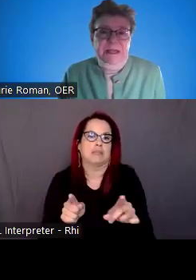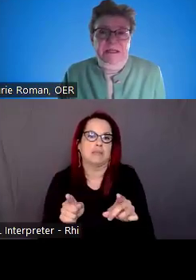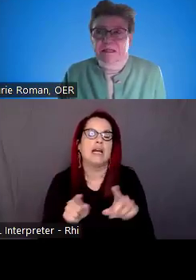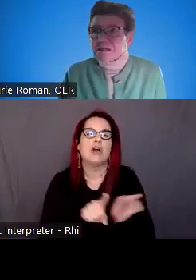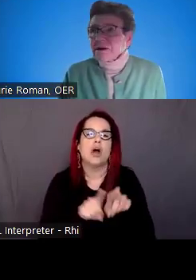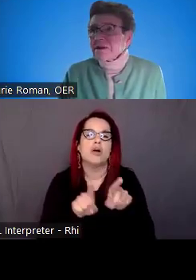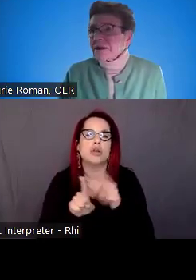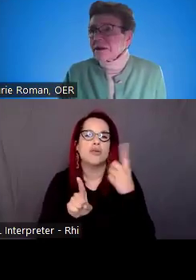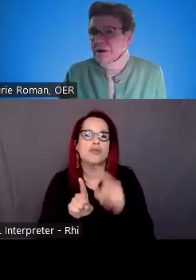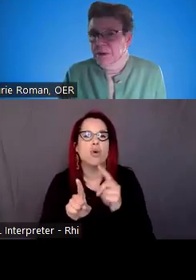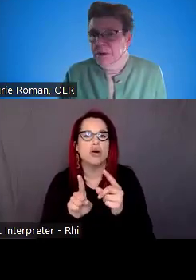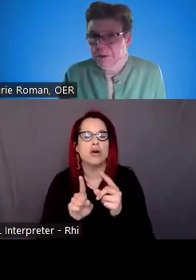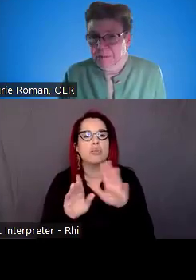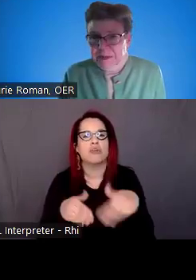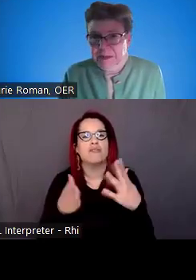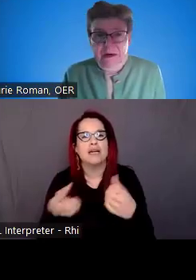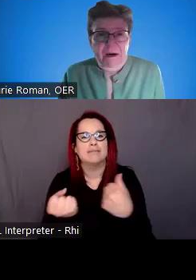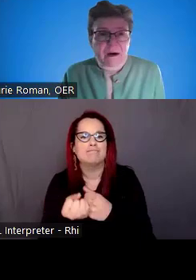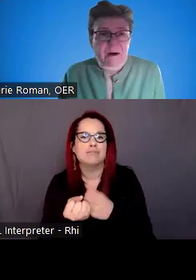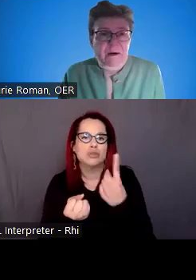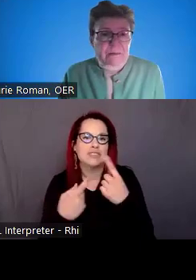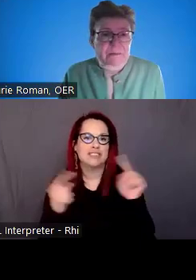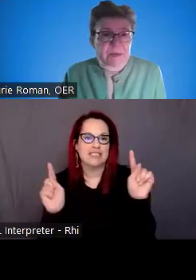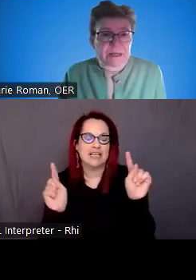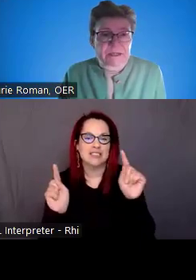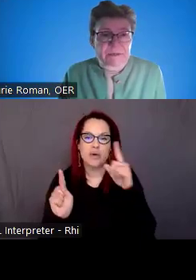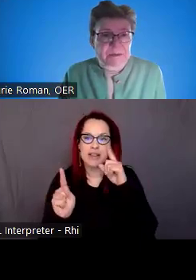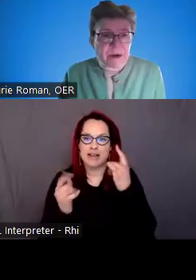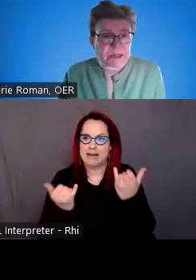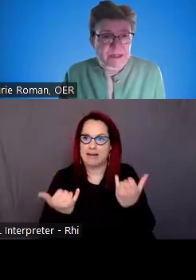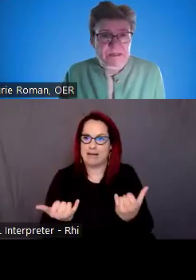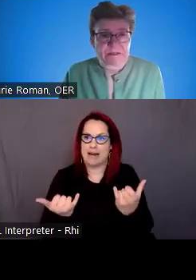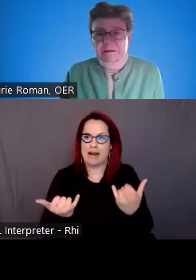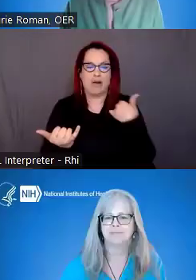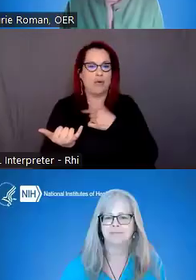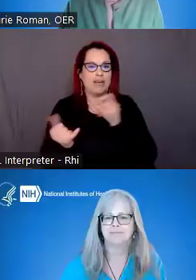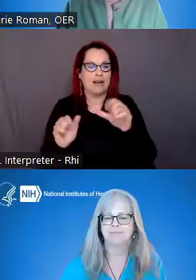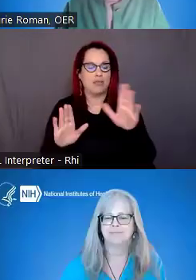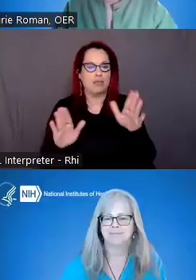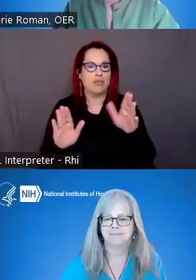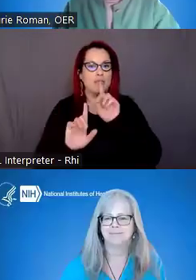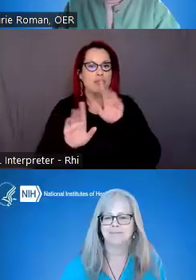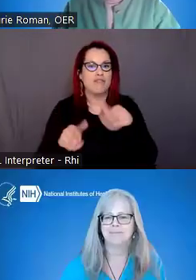its success. And so I think here we will be answering some questions.